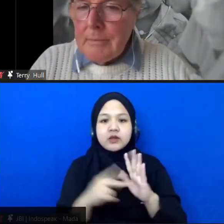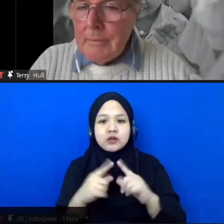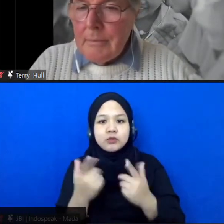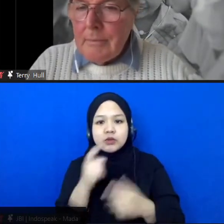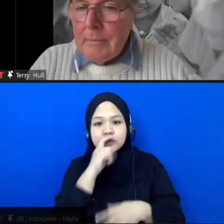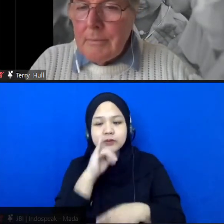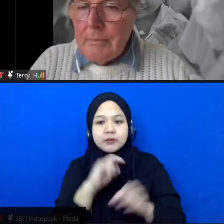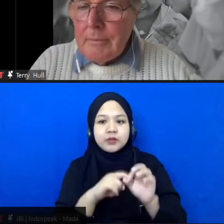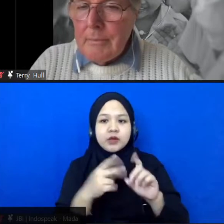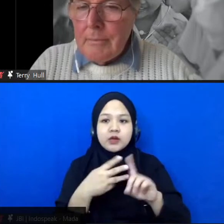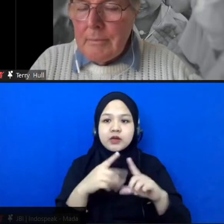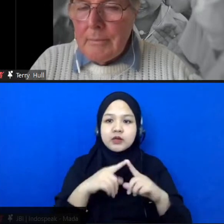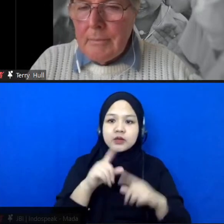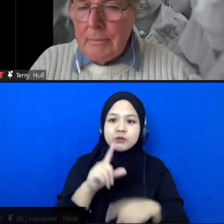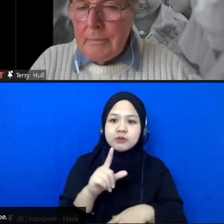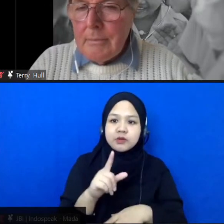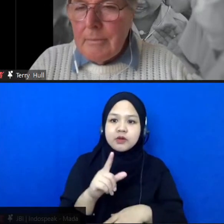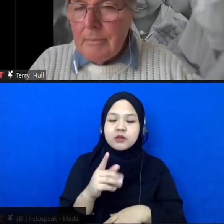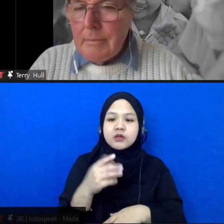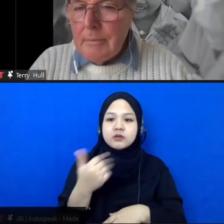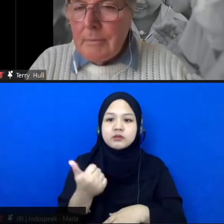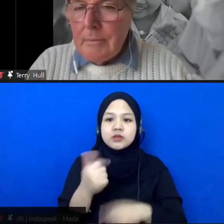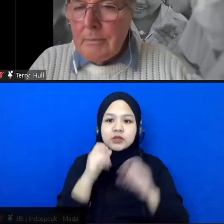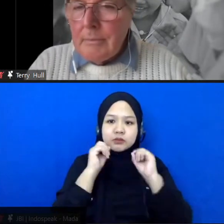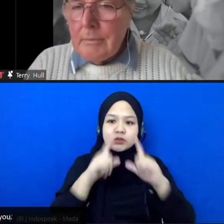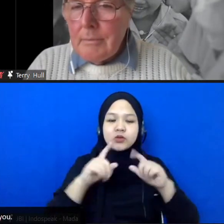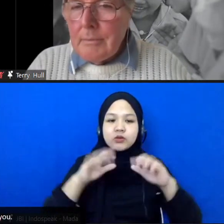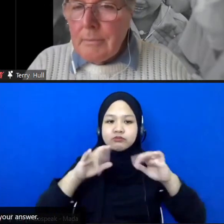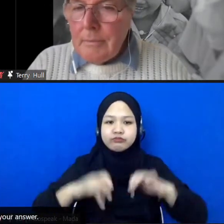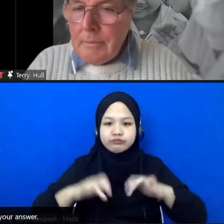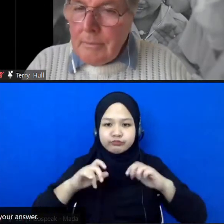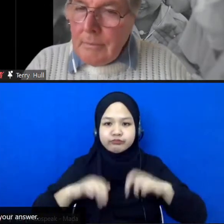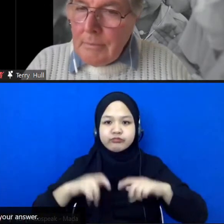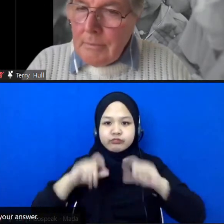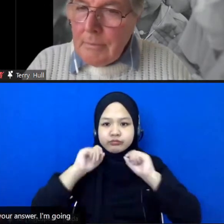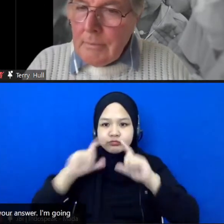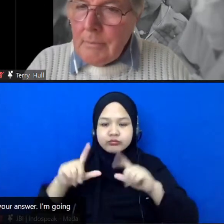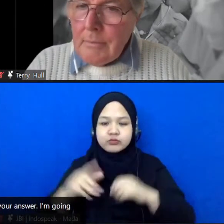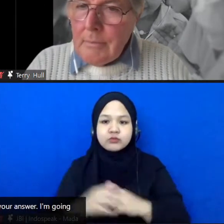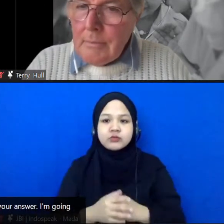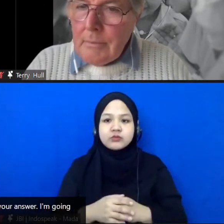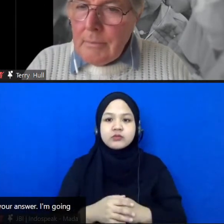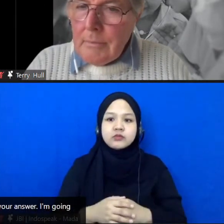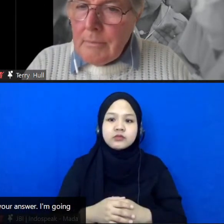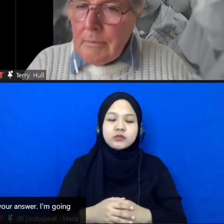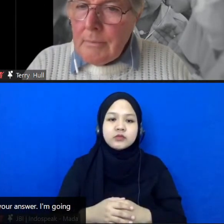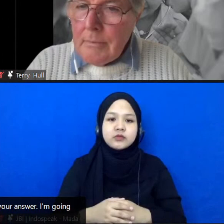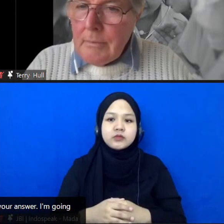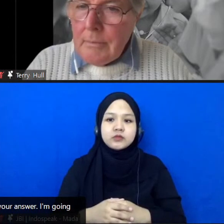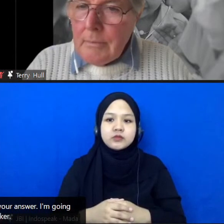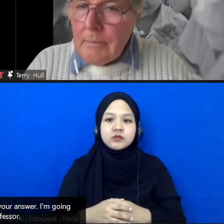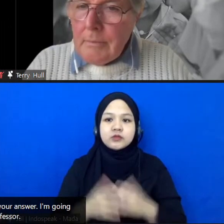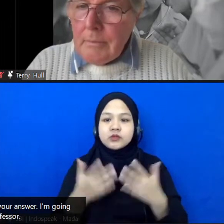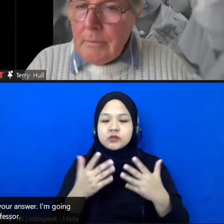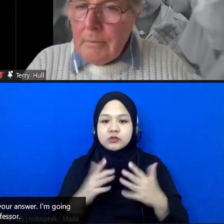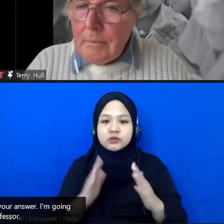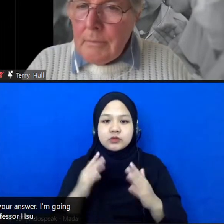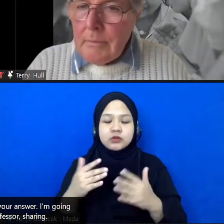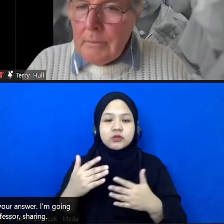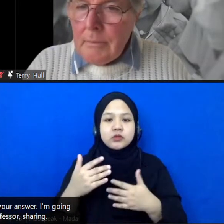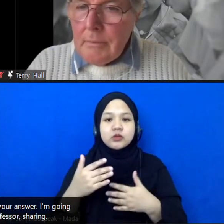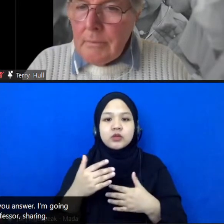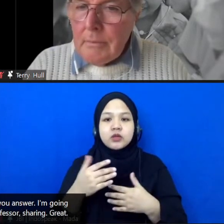Pak Terry, you're welcome to answer, type your answer. I'm going to now pass over to Associate Professor